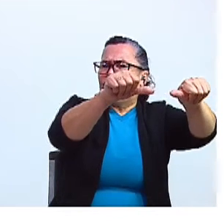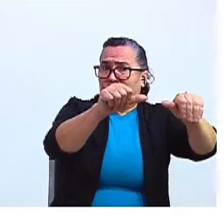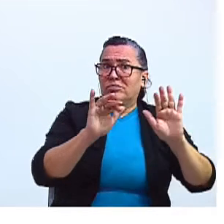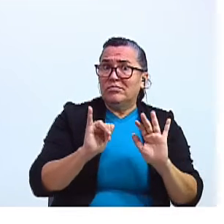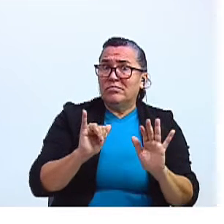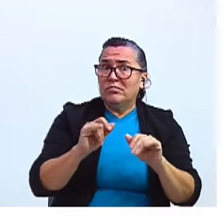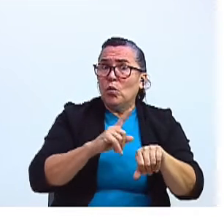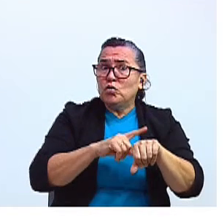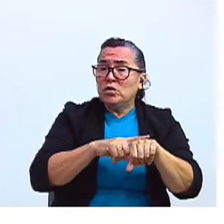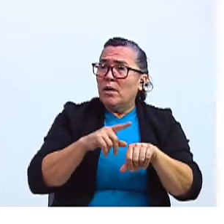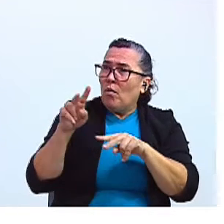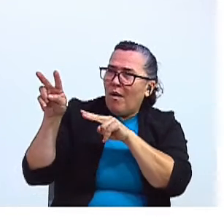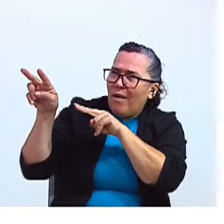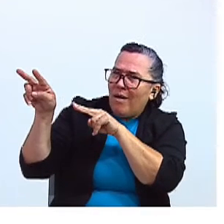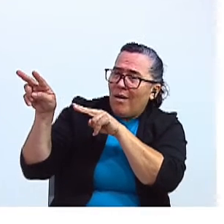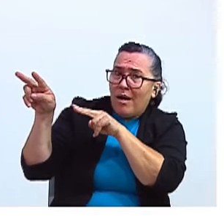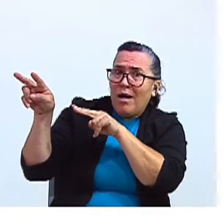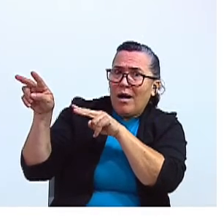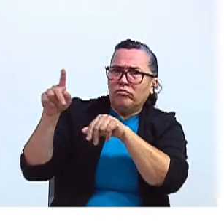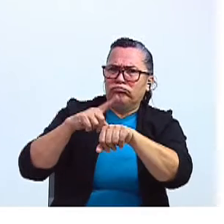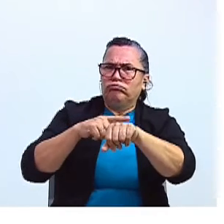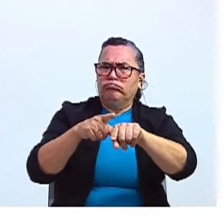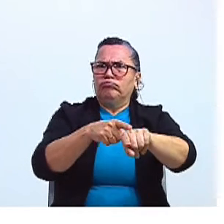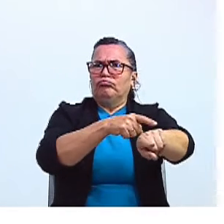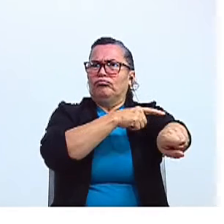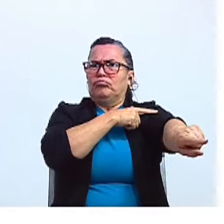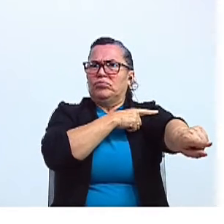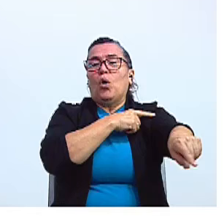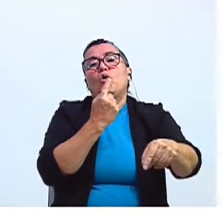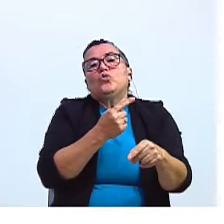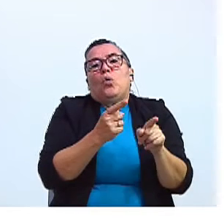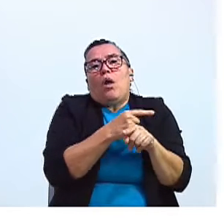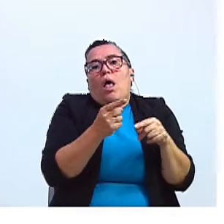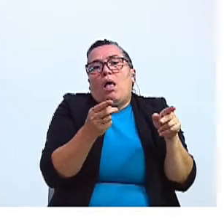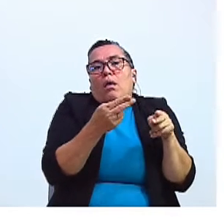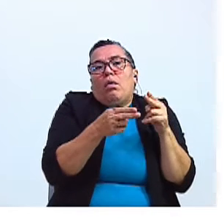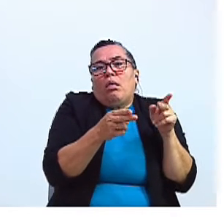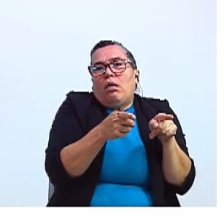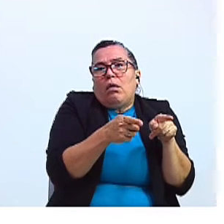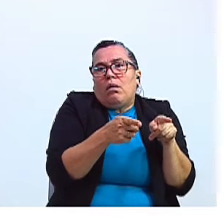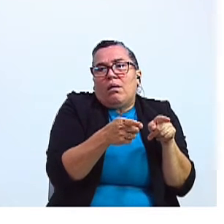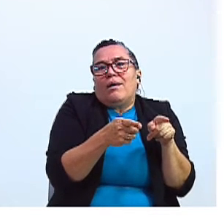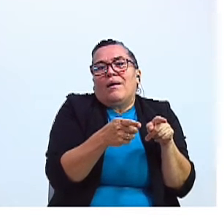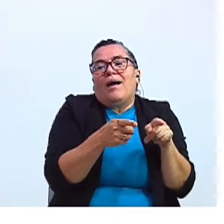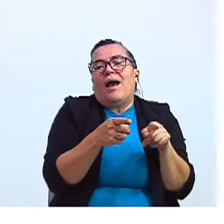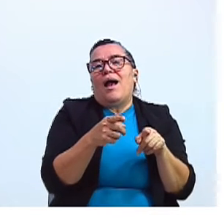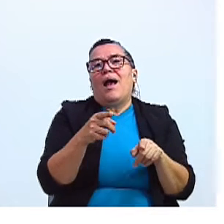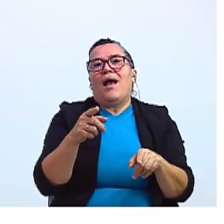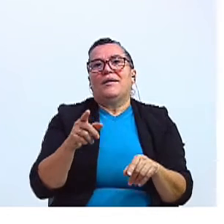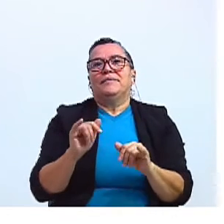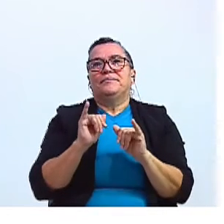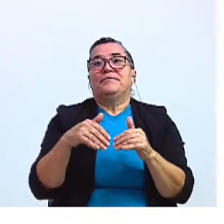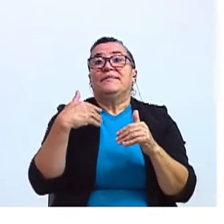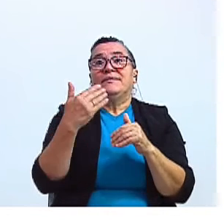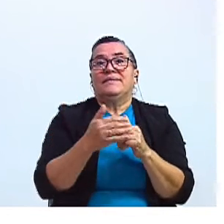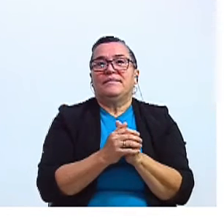lot of times? Or maybe is it just for a week? Longer lasting. Next